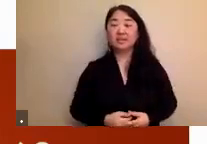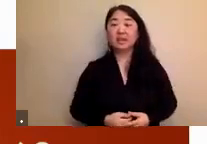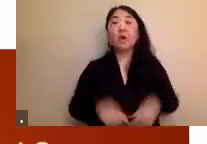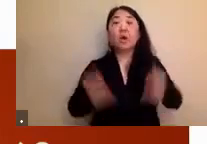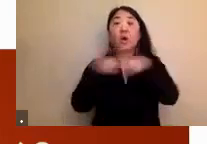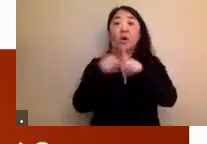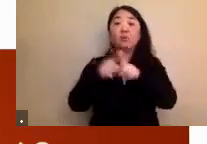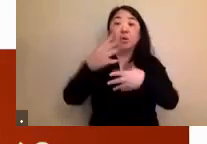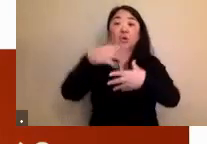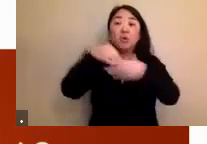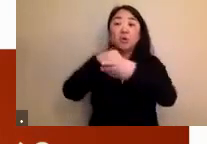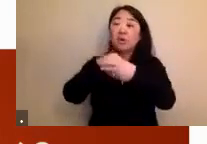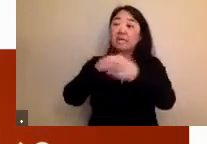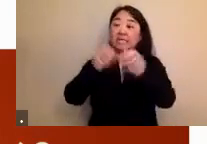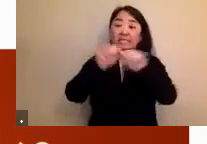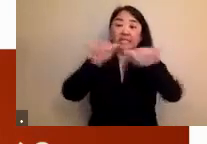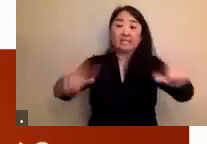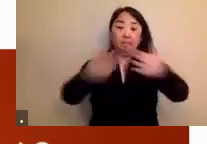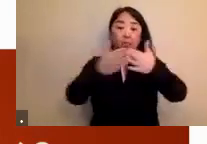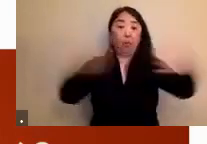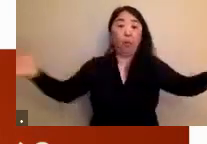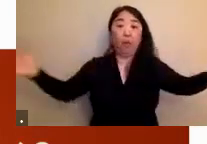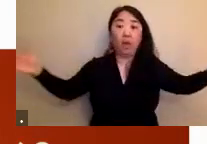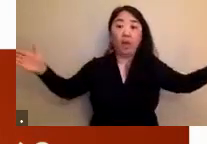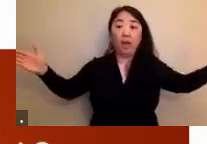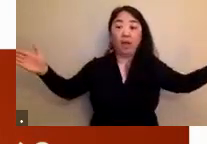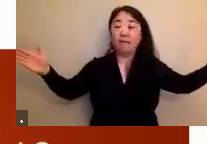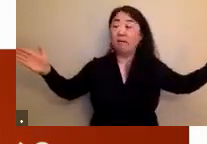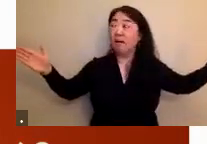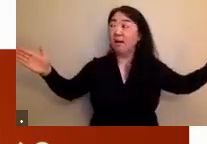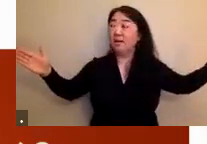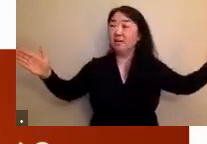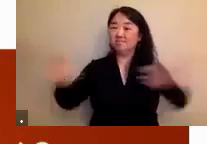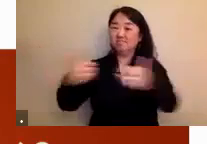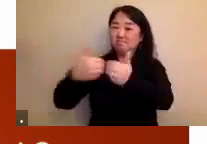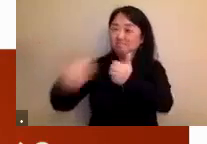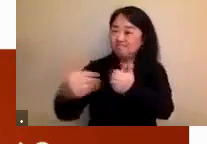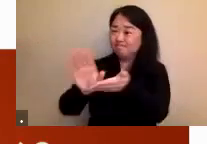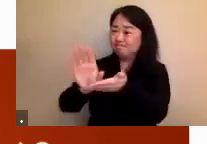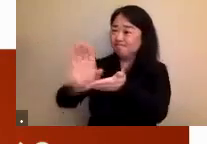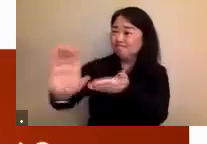also systemically broken up.